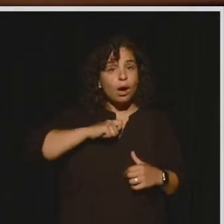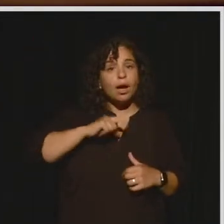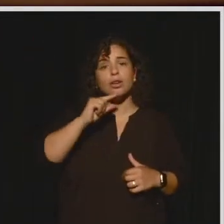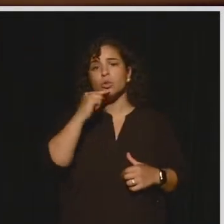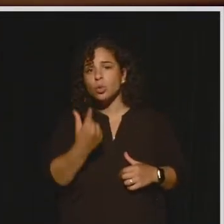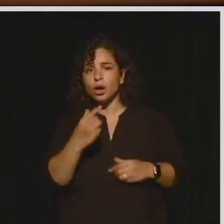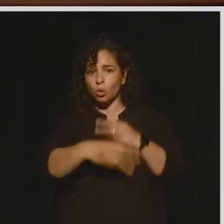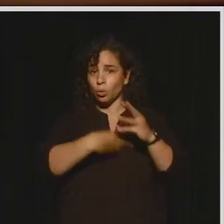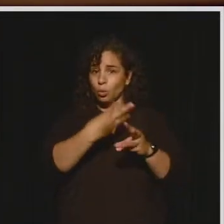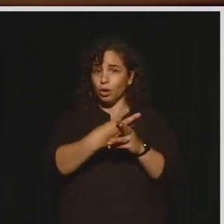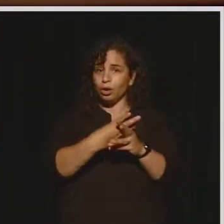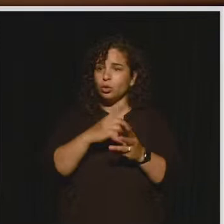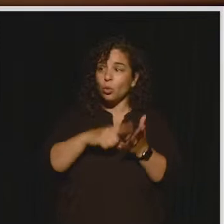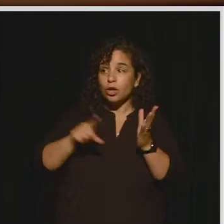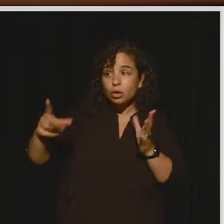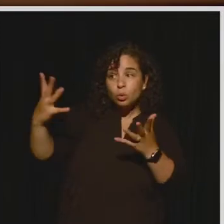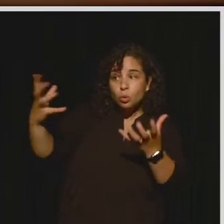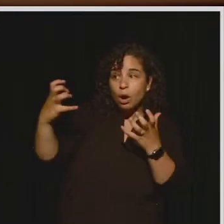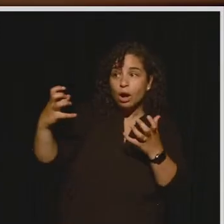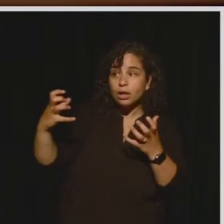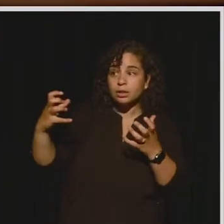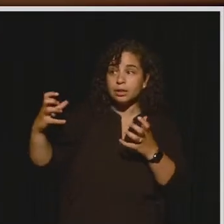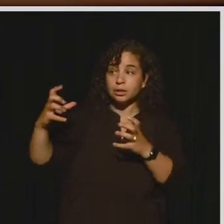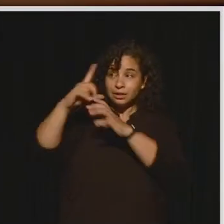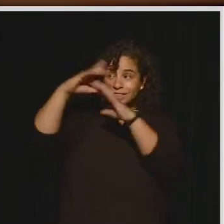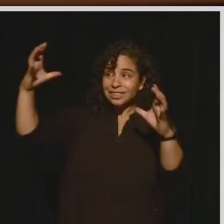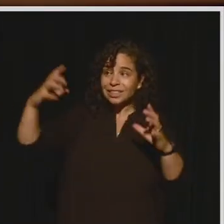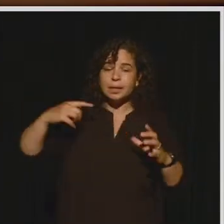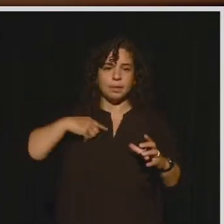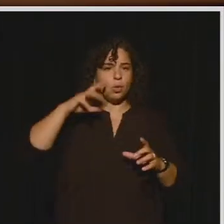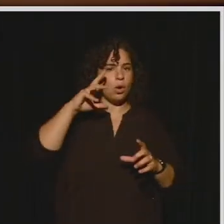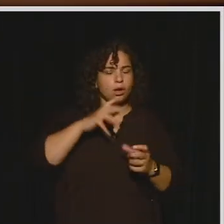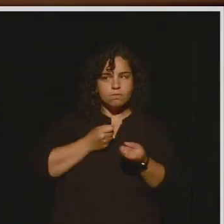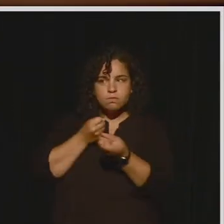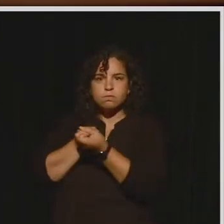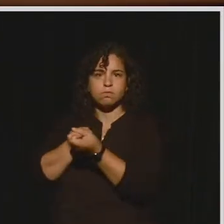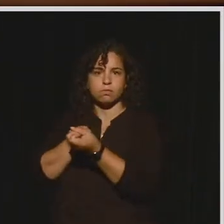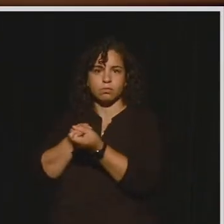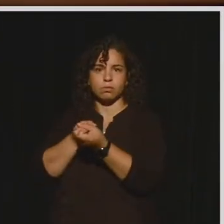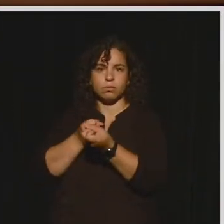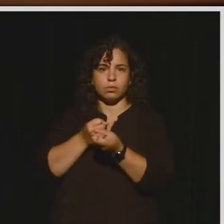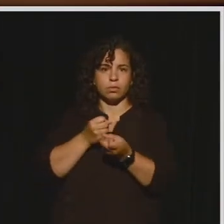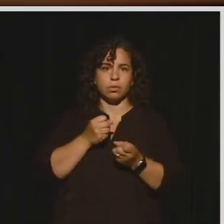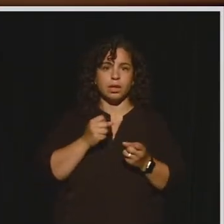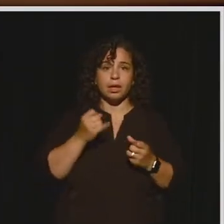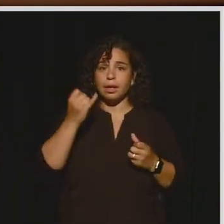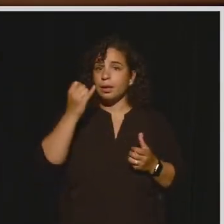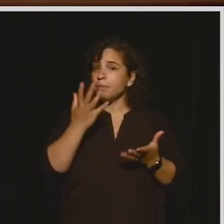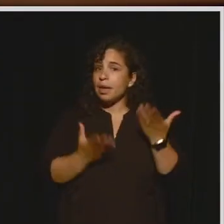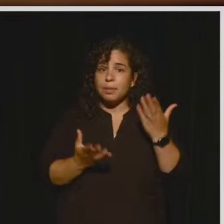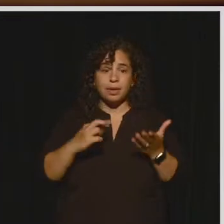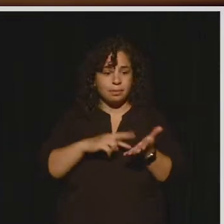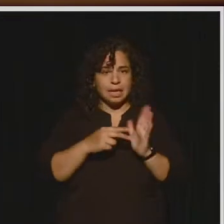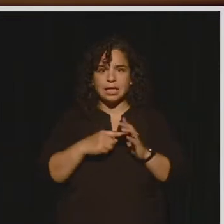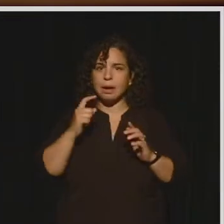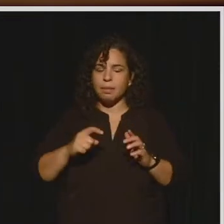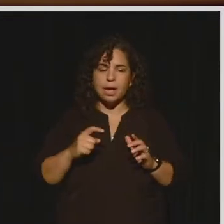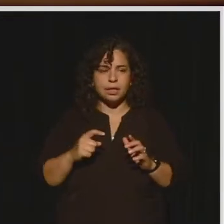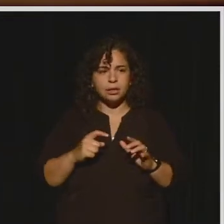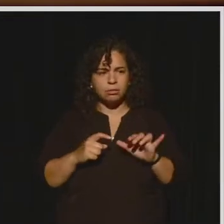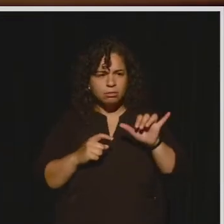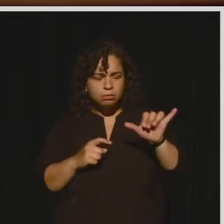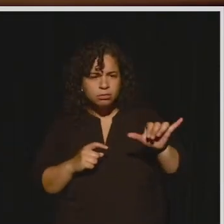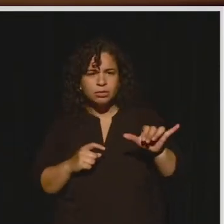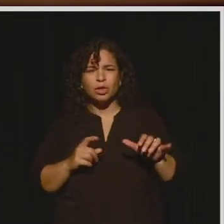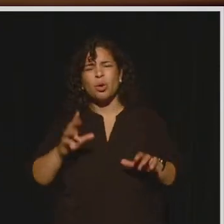queer world that they want. That's my job. And if I'm doubling and tripling down on how pride used